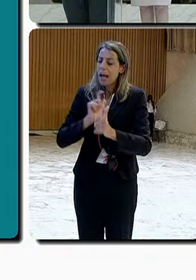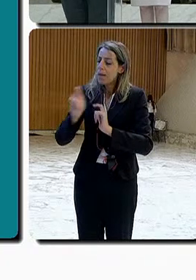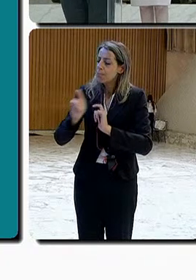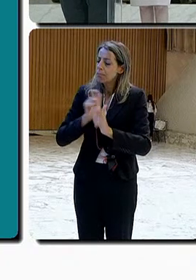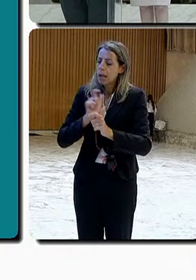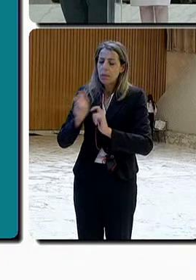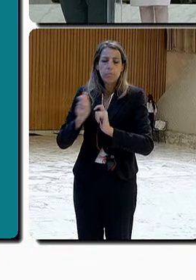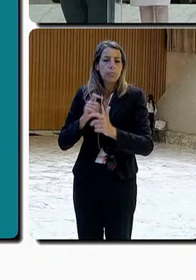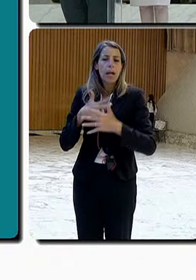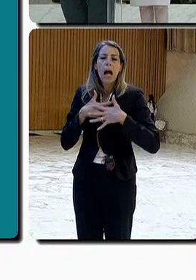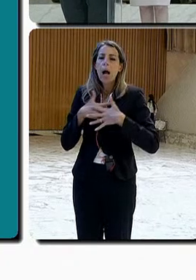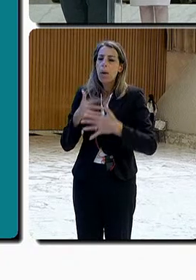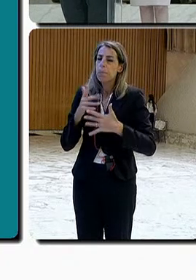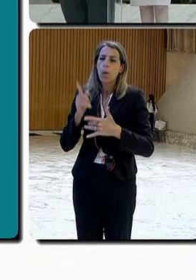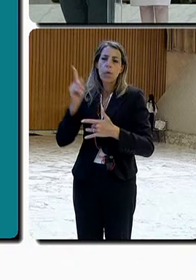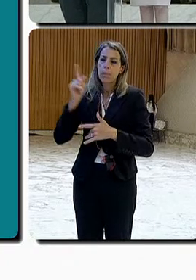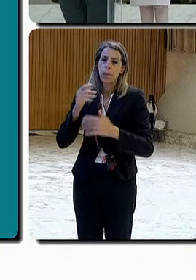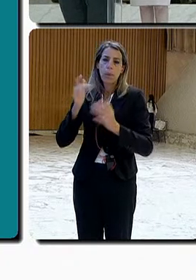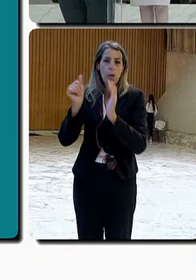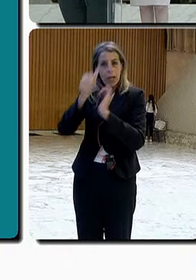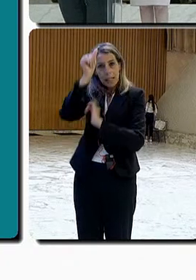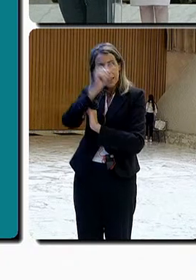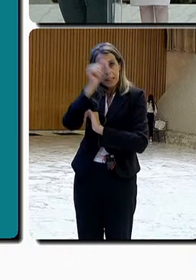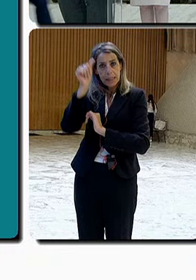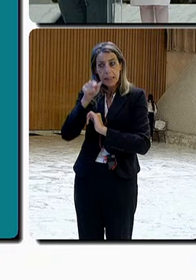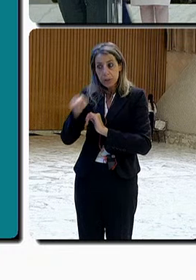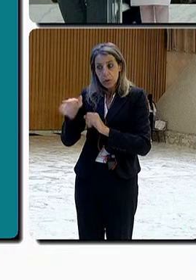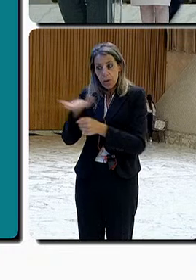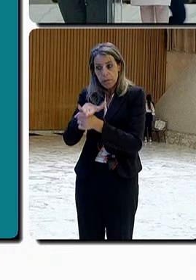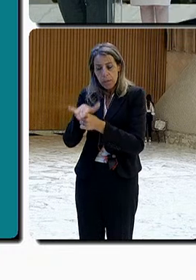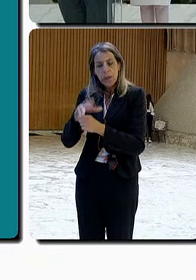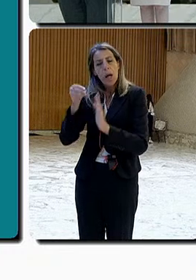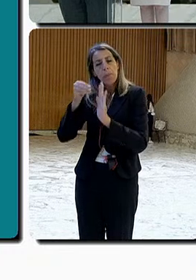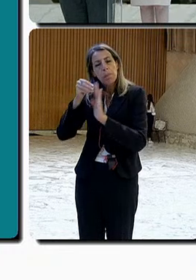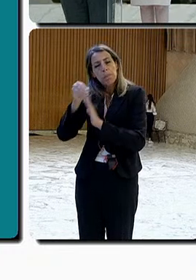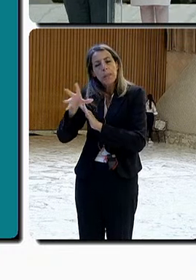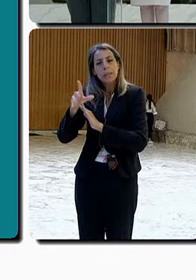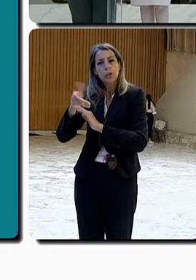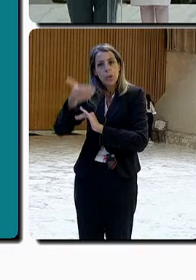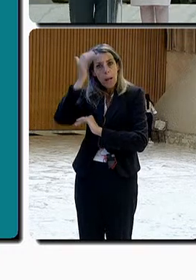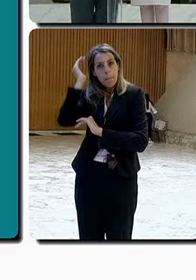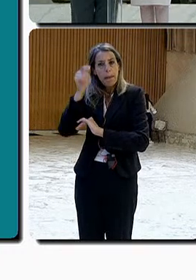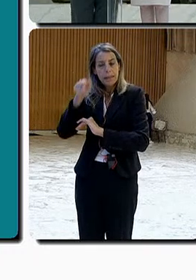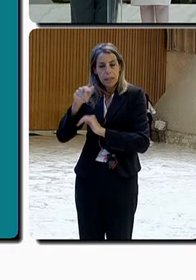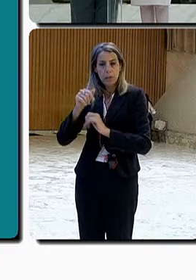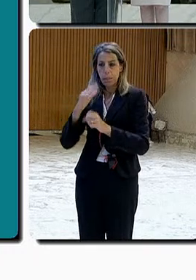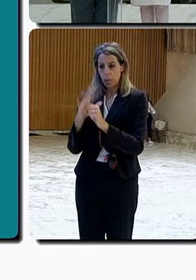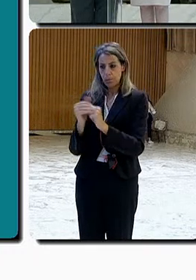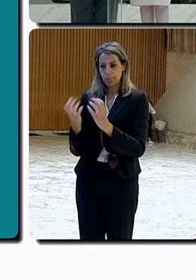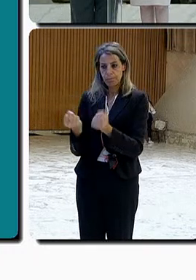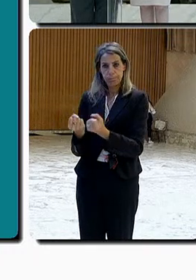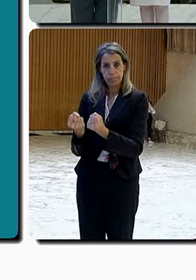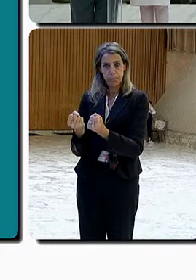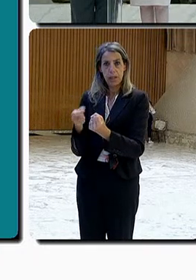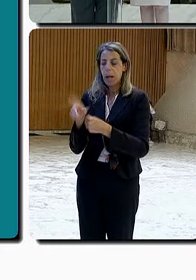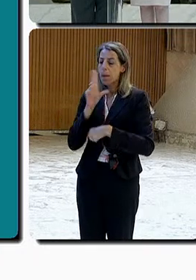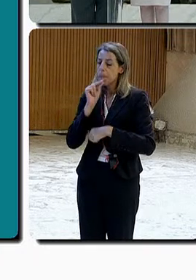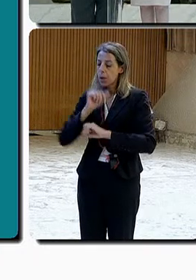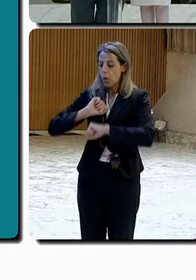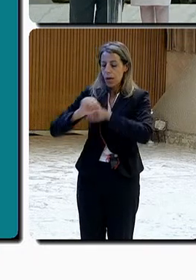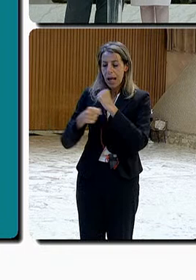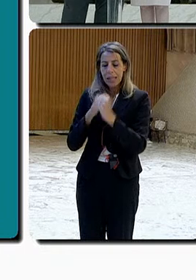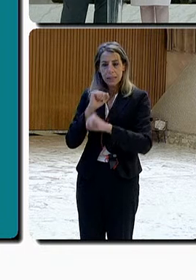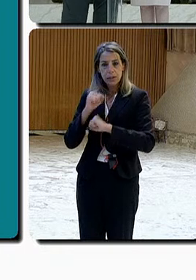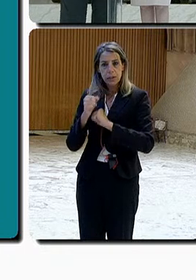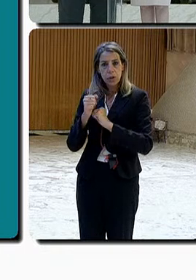helps families exercise the prophetic mission of baptism. Through their words and actions, prophets call people to live